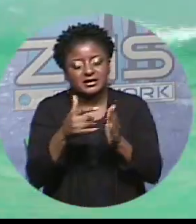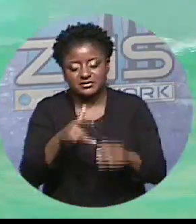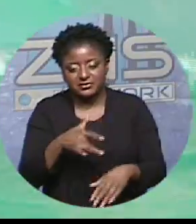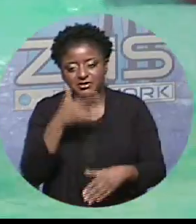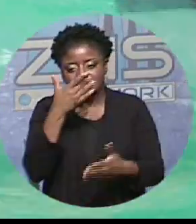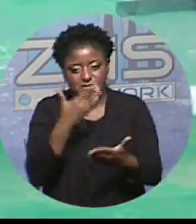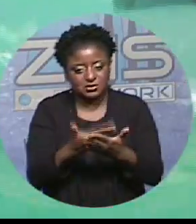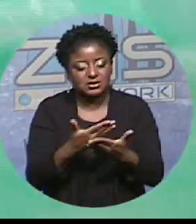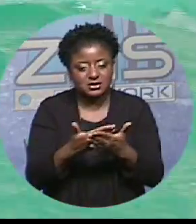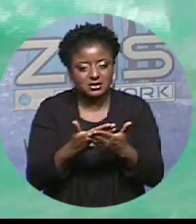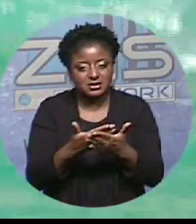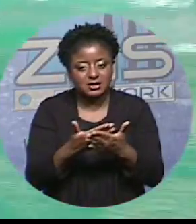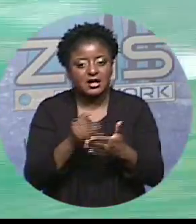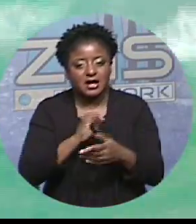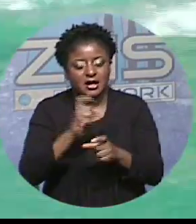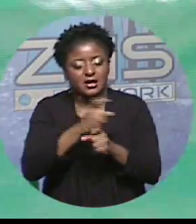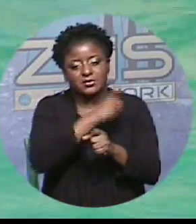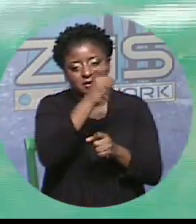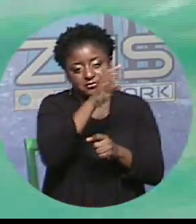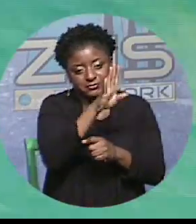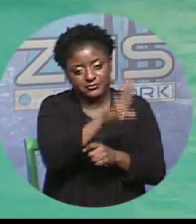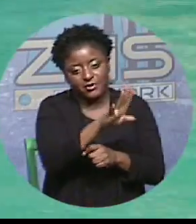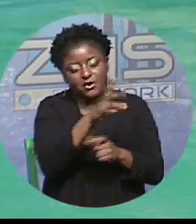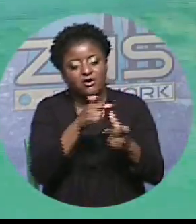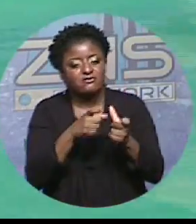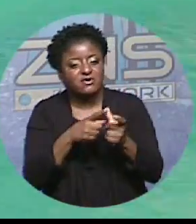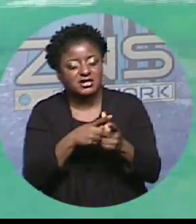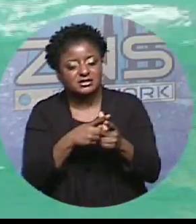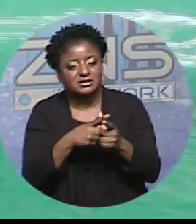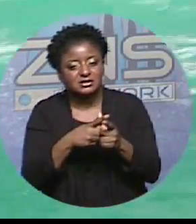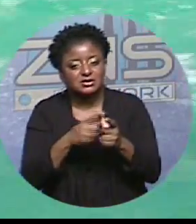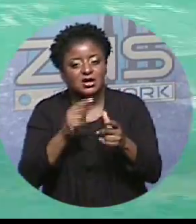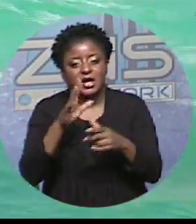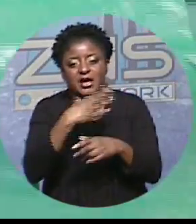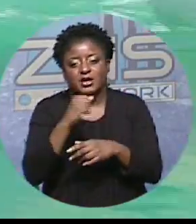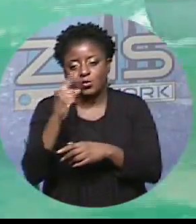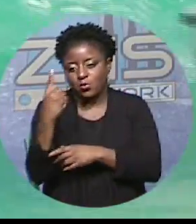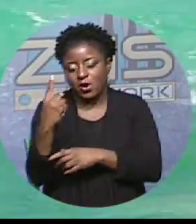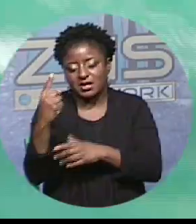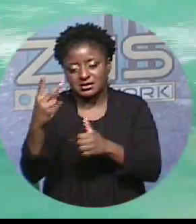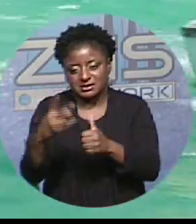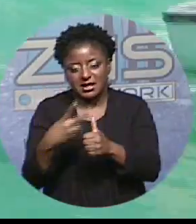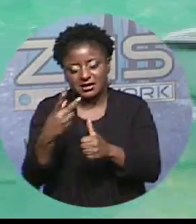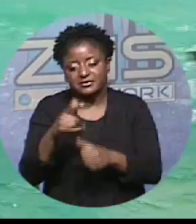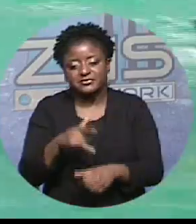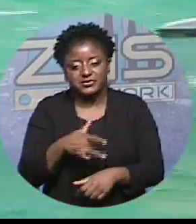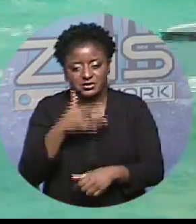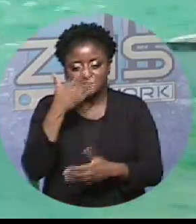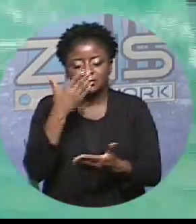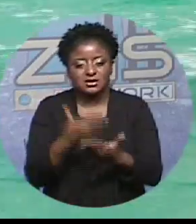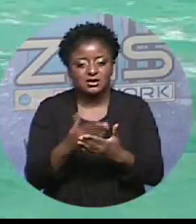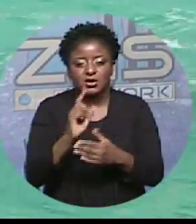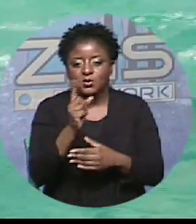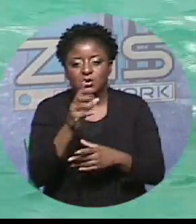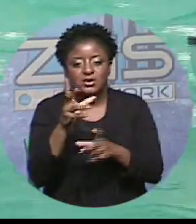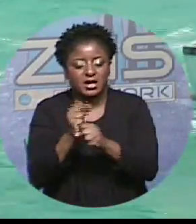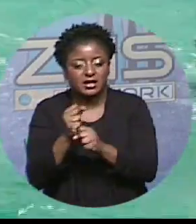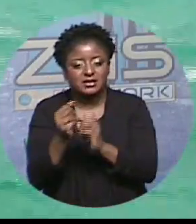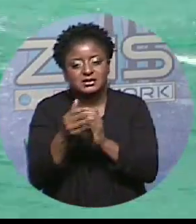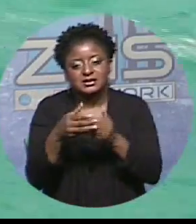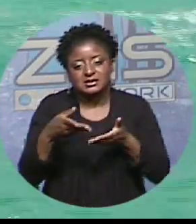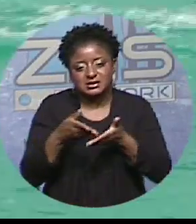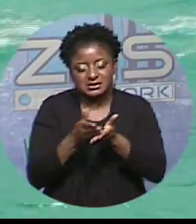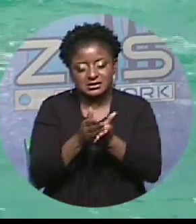time. I went 4 races overall and 1 second. Feel good. Where you get these sailing skills